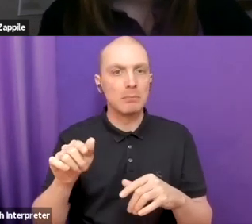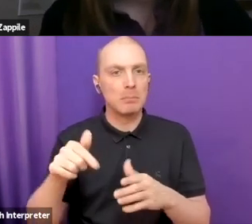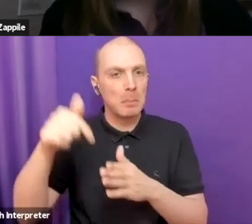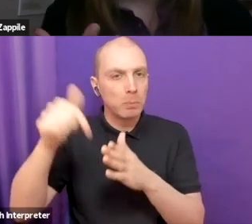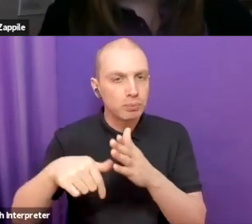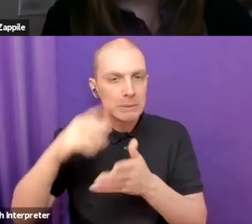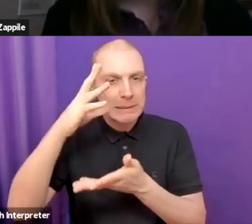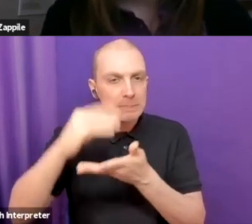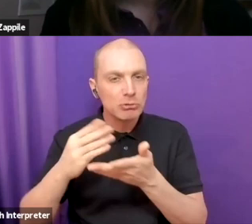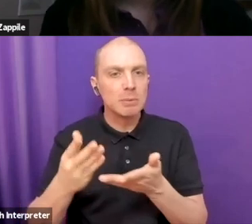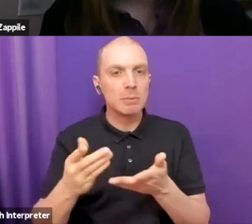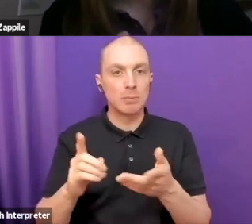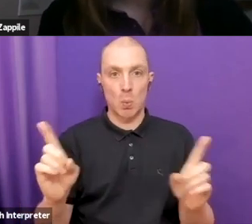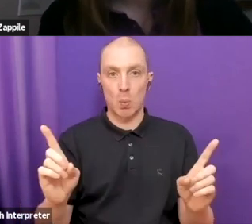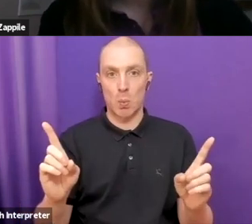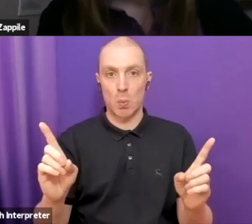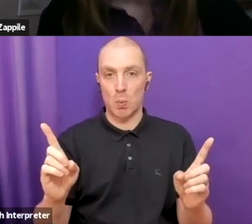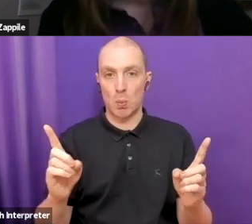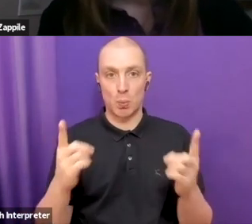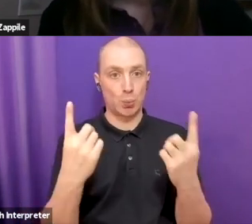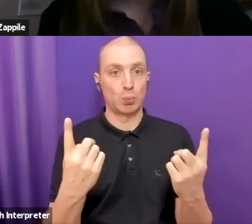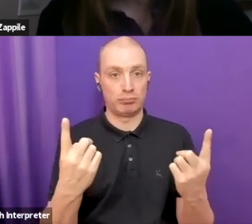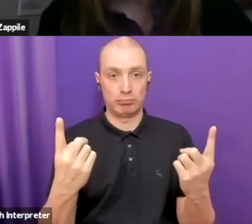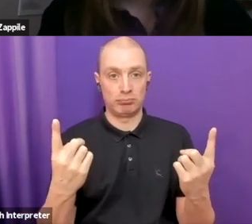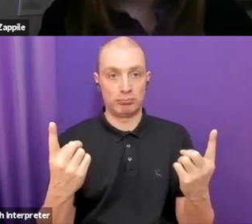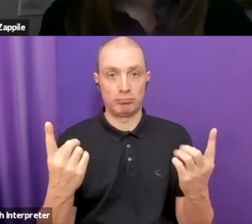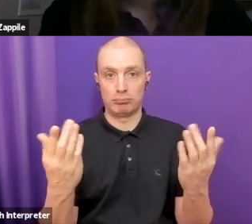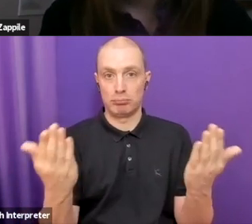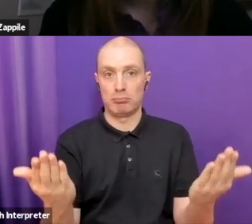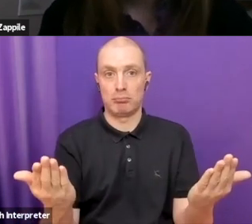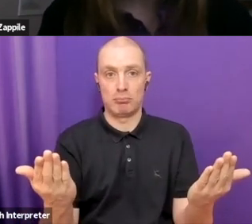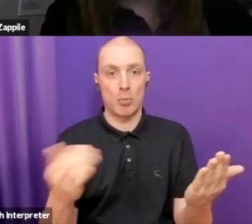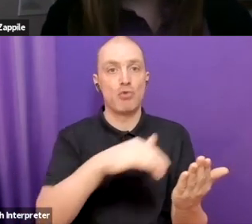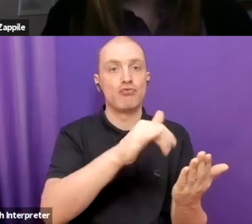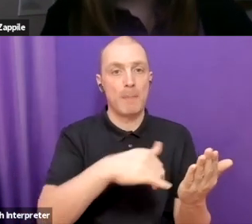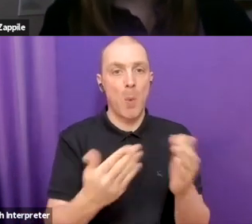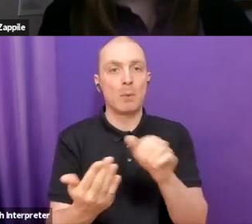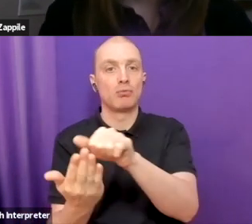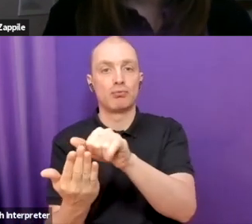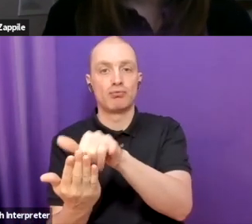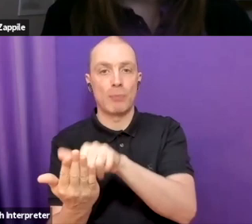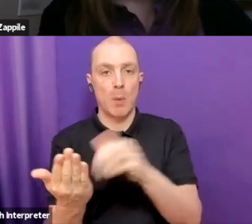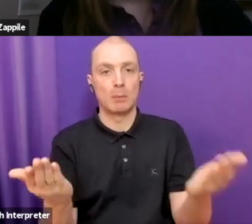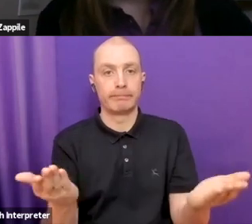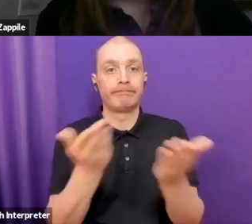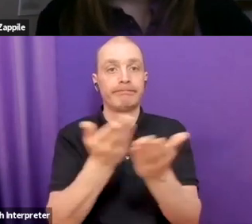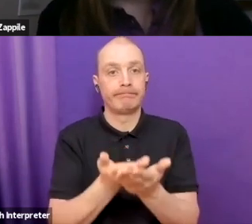So definitely joint submissions are have that added value. Of course,